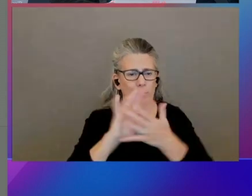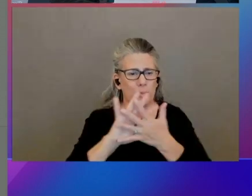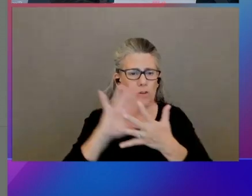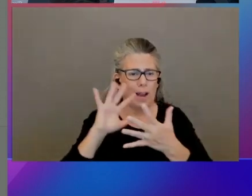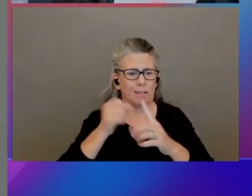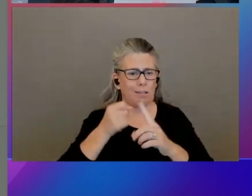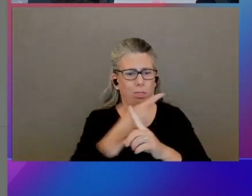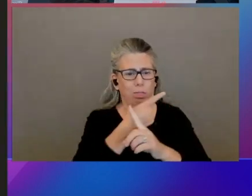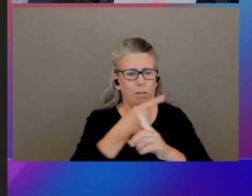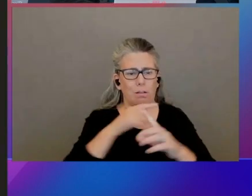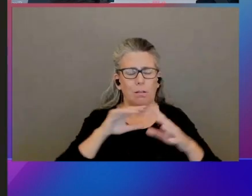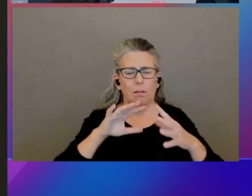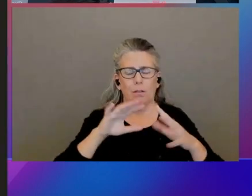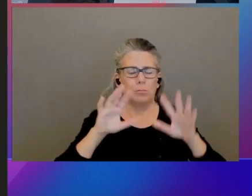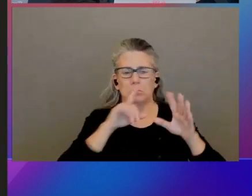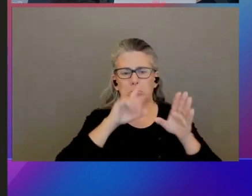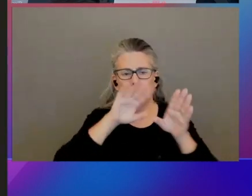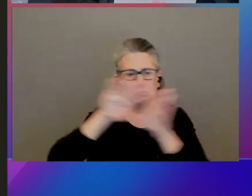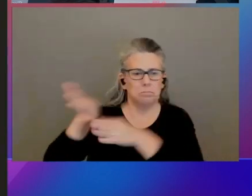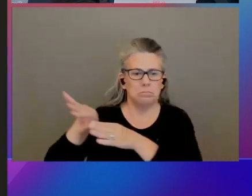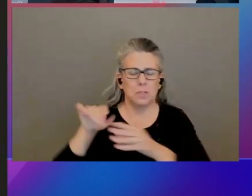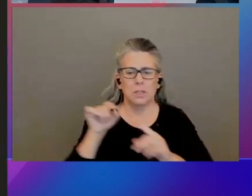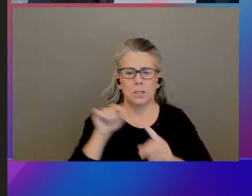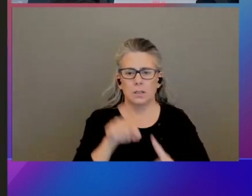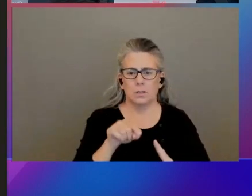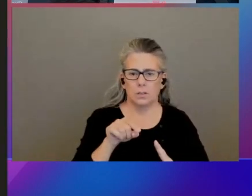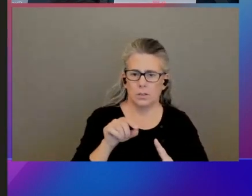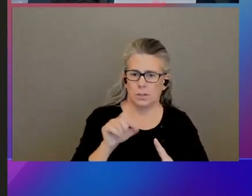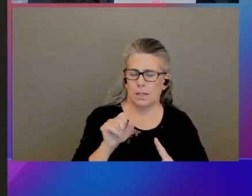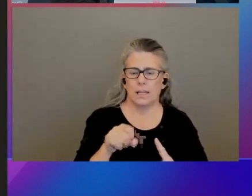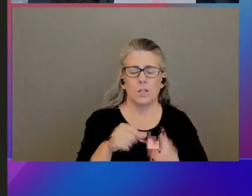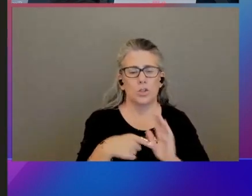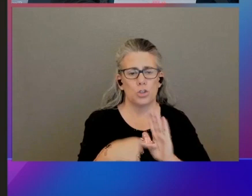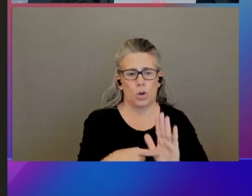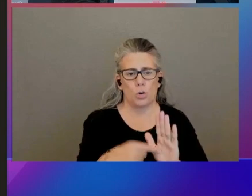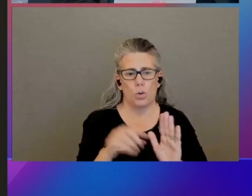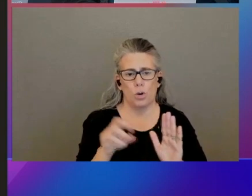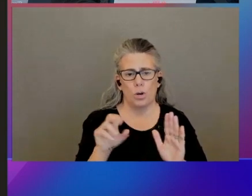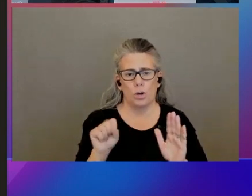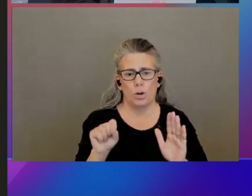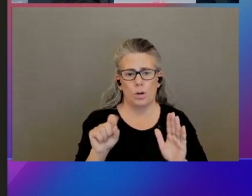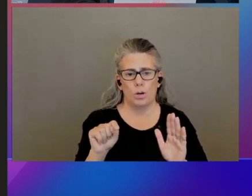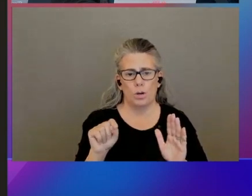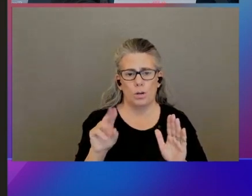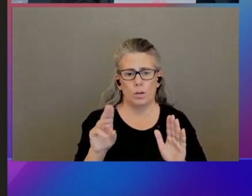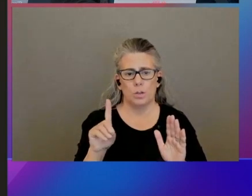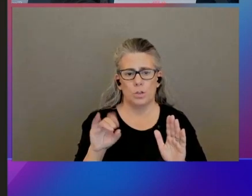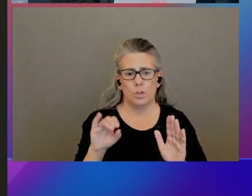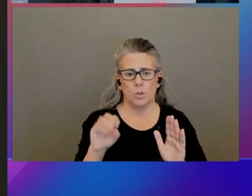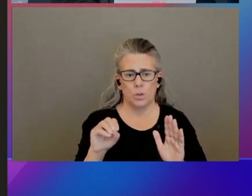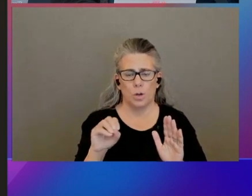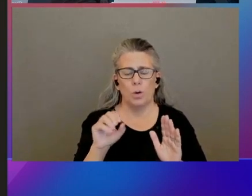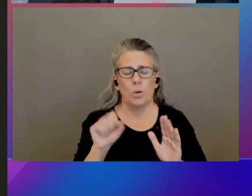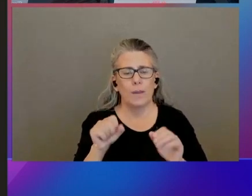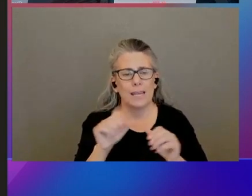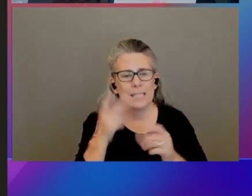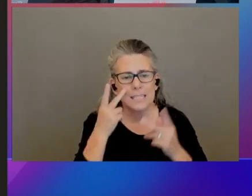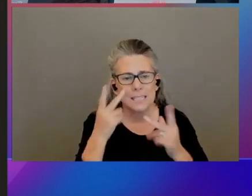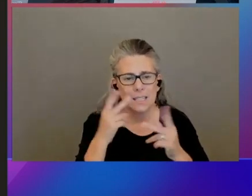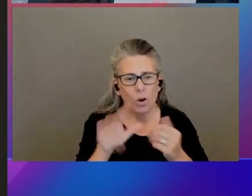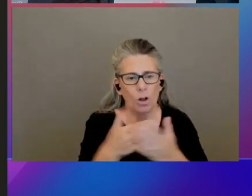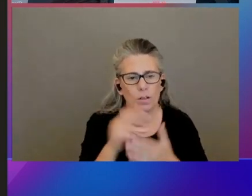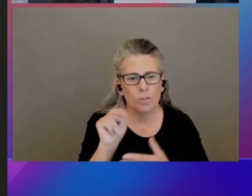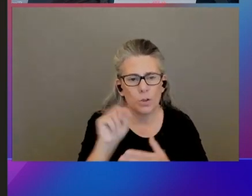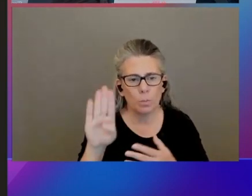link, and then we move it into Studio, where we can now see all of the notebooks, all of these other more